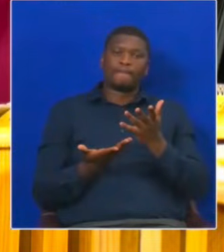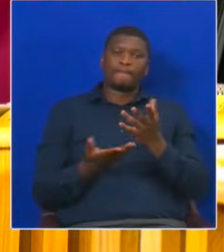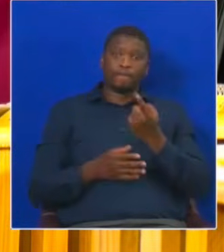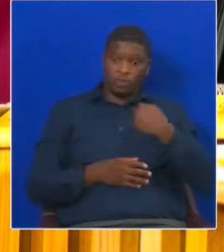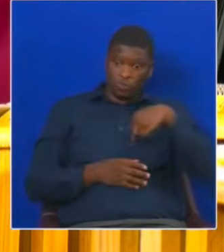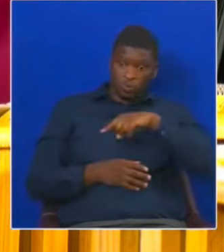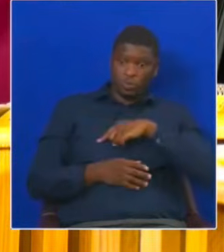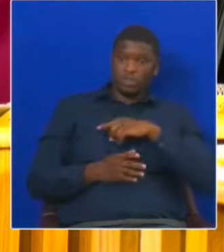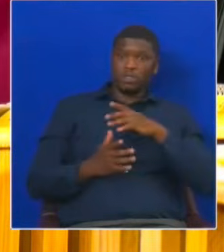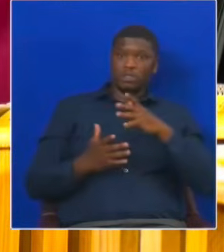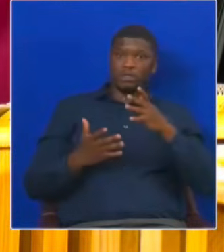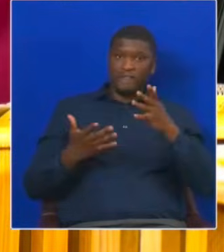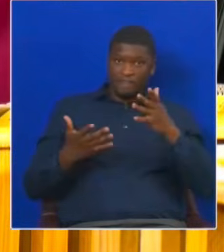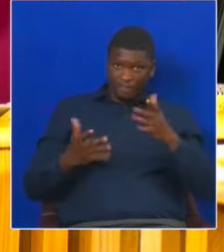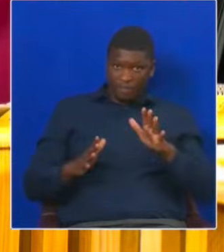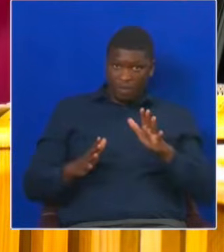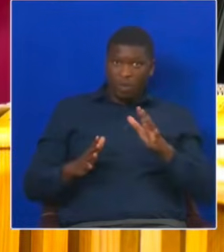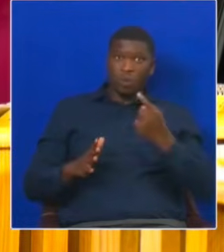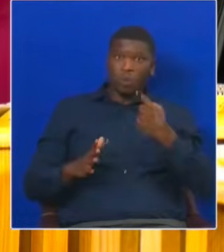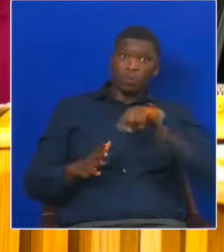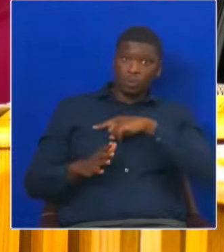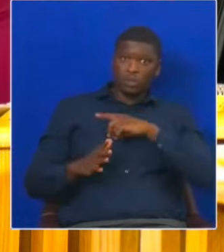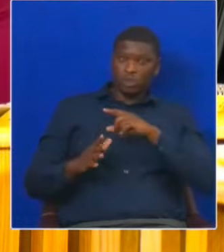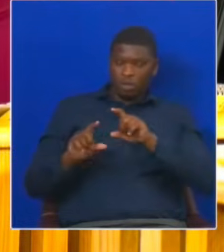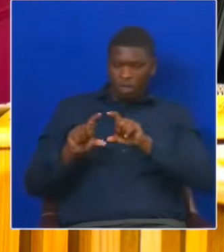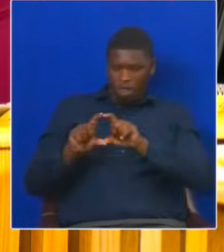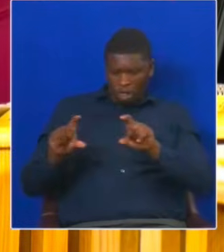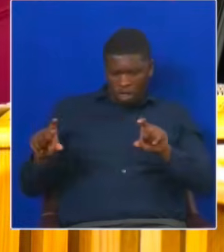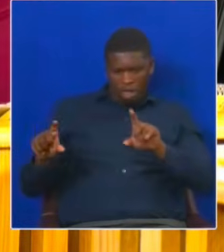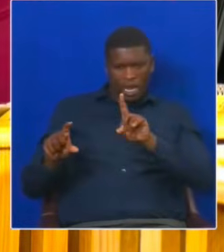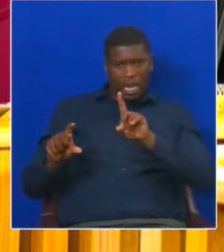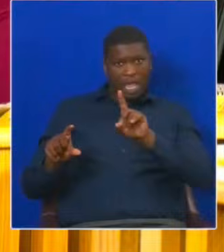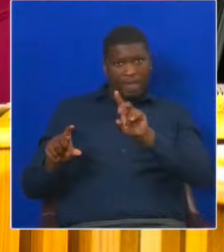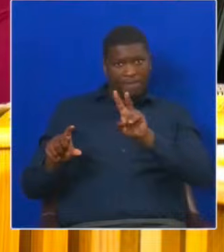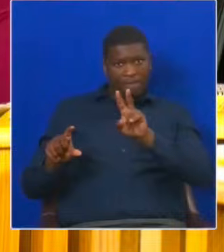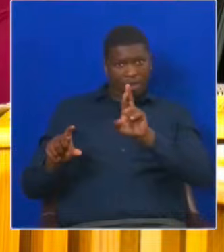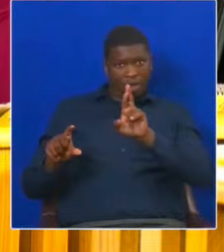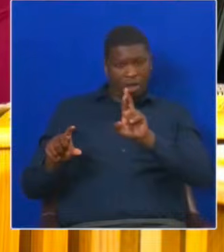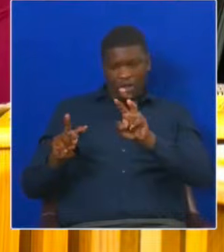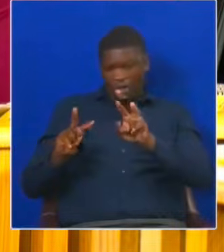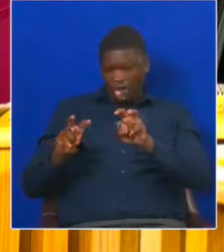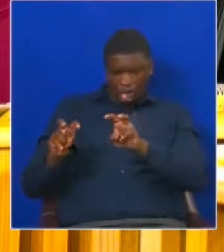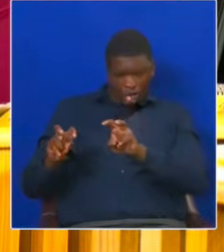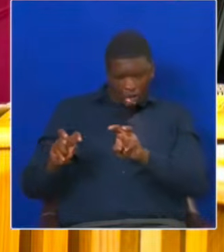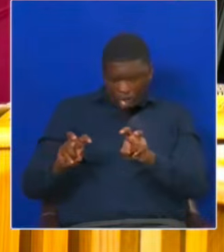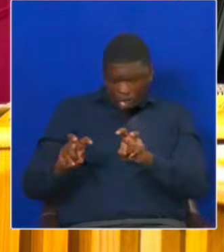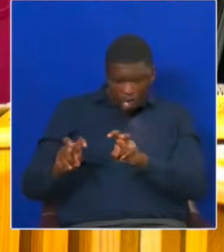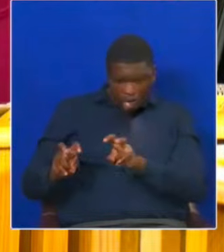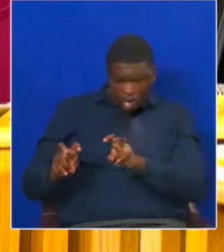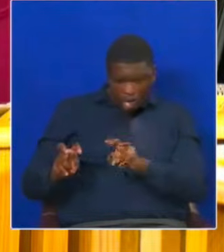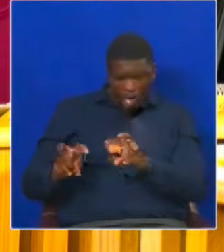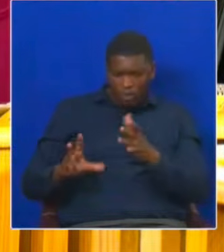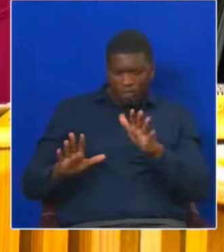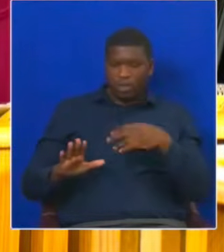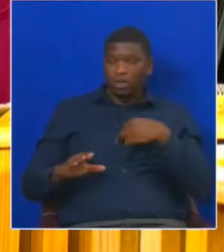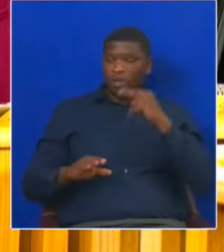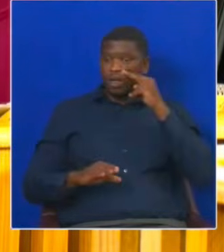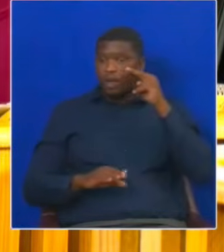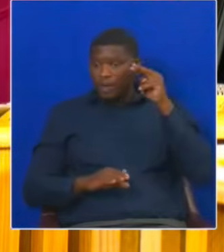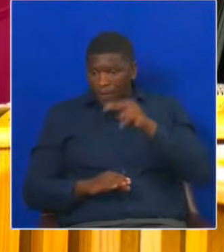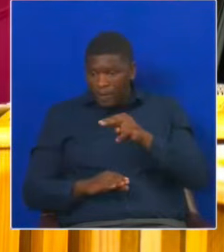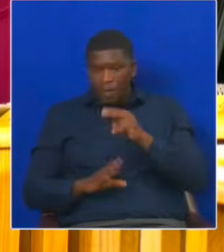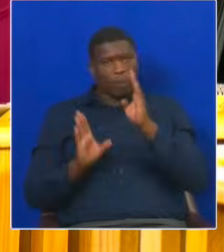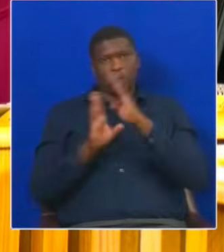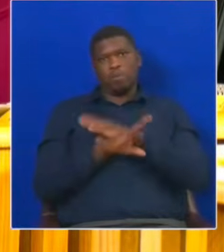haven't been afforded an opportunity to look into the contents